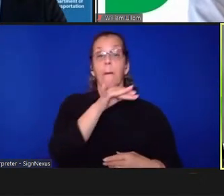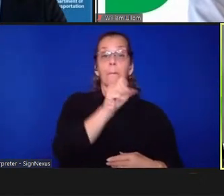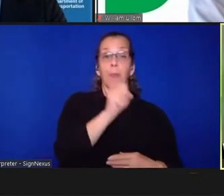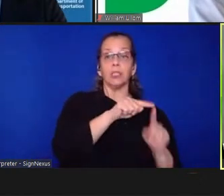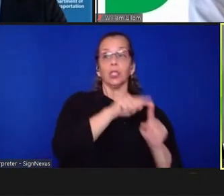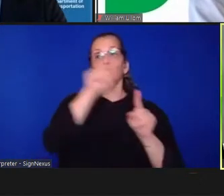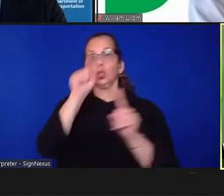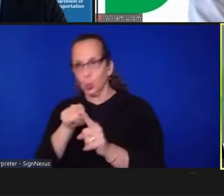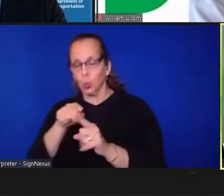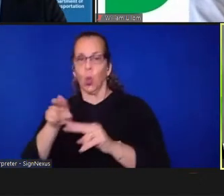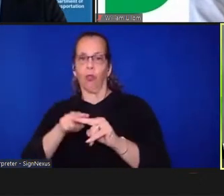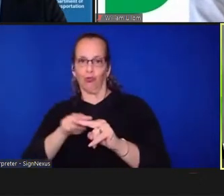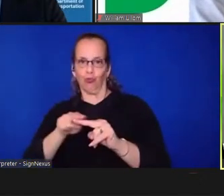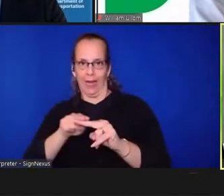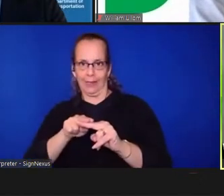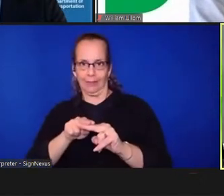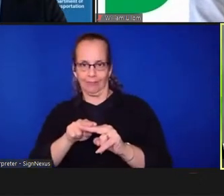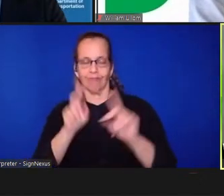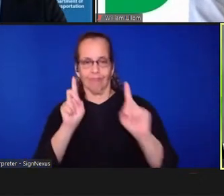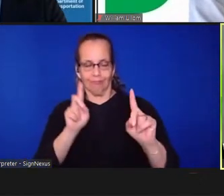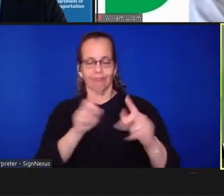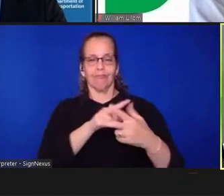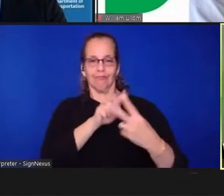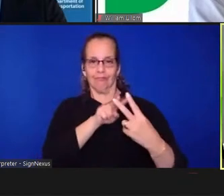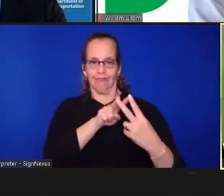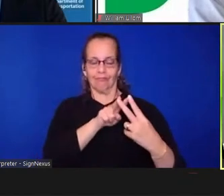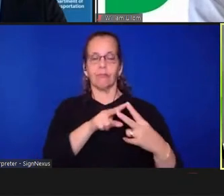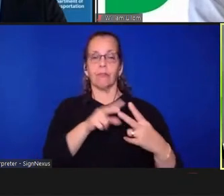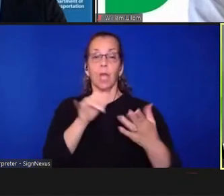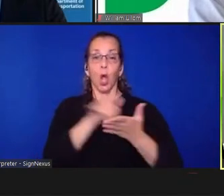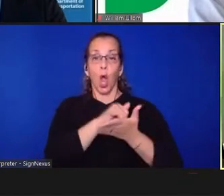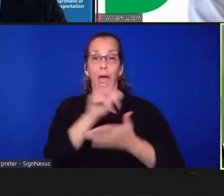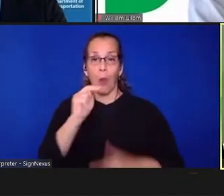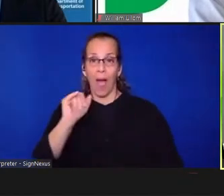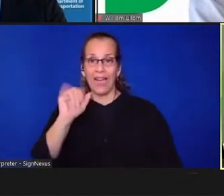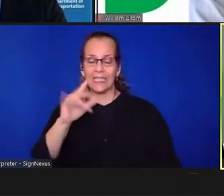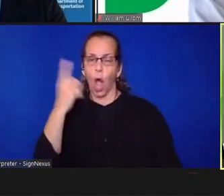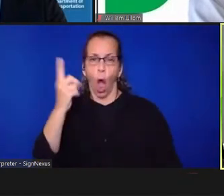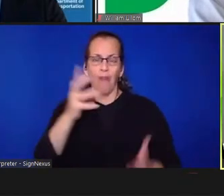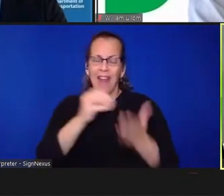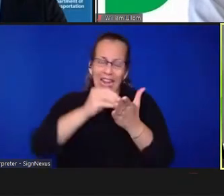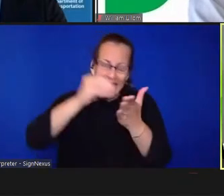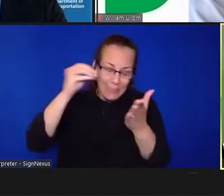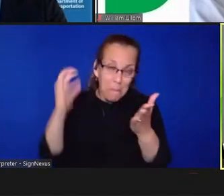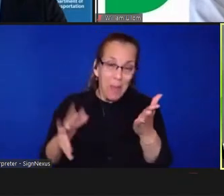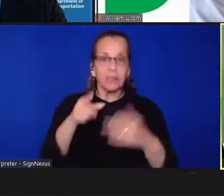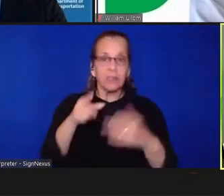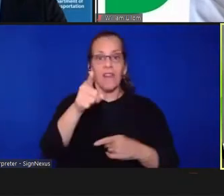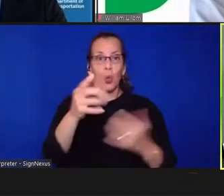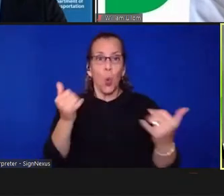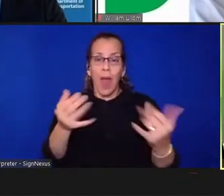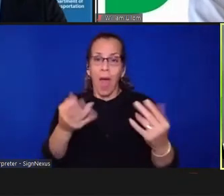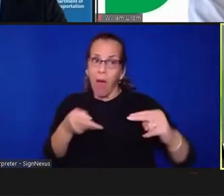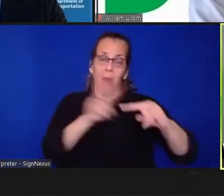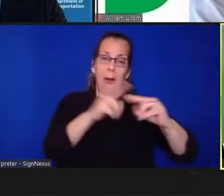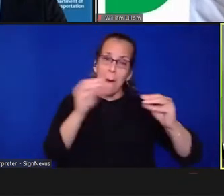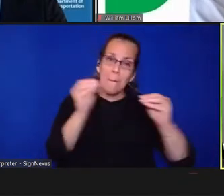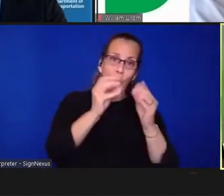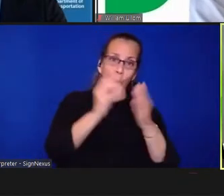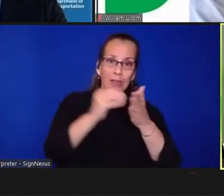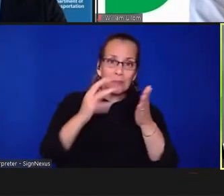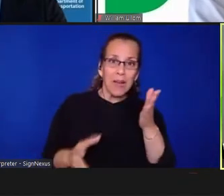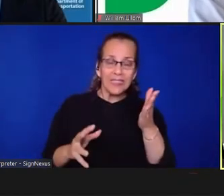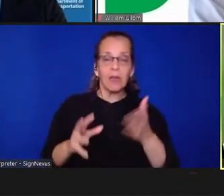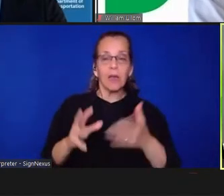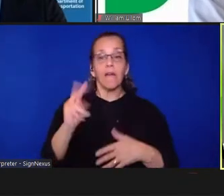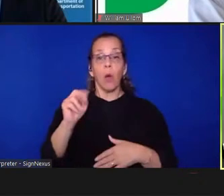else New York City is already too expensive why are you making it even more expensive the MTA estimated that a